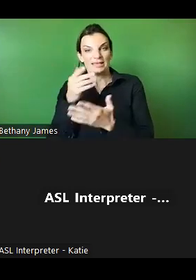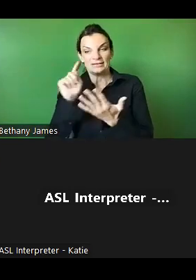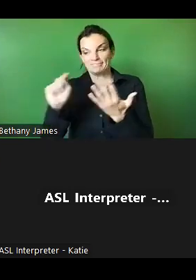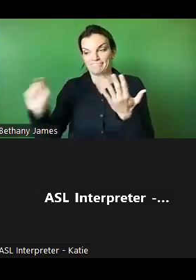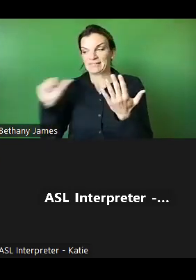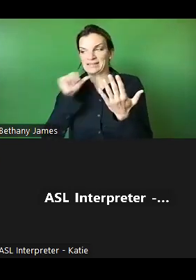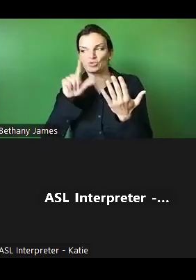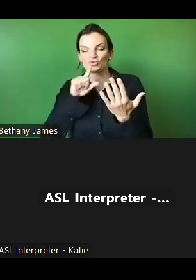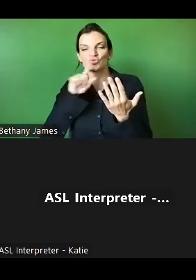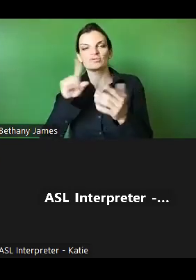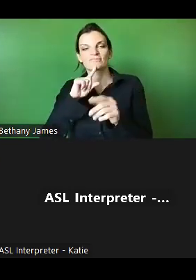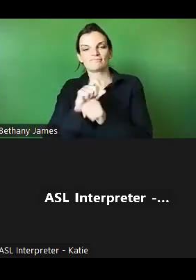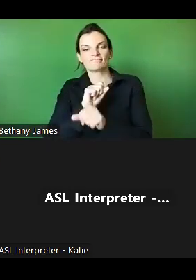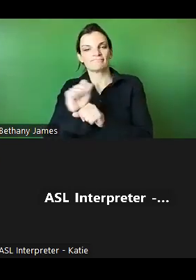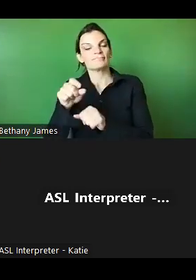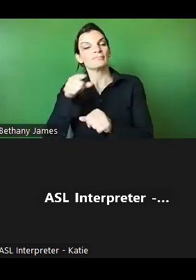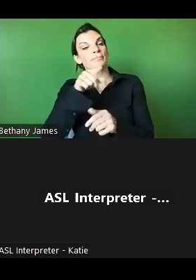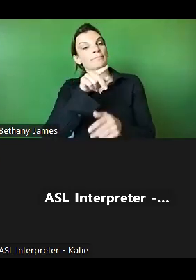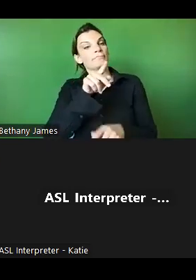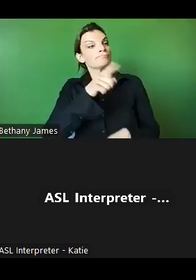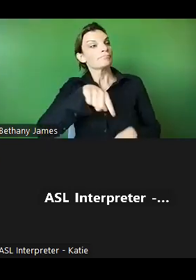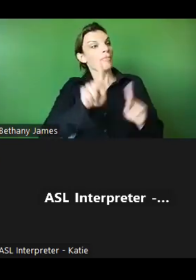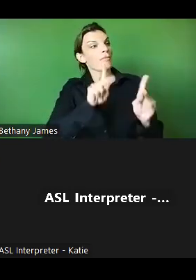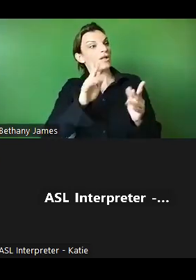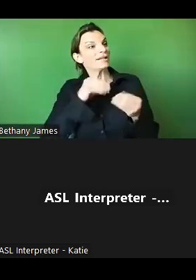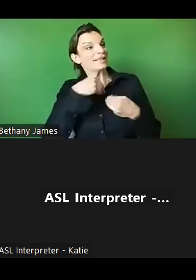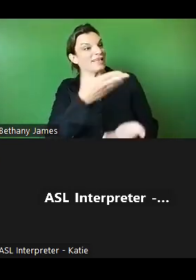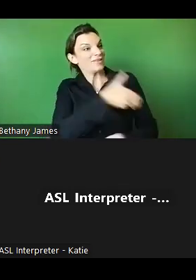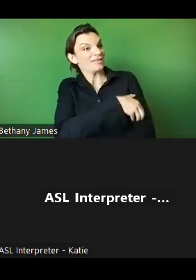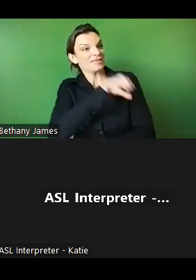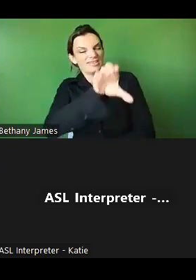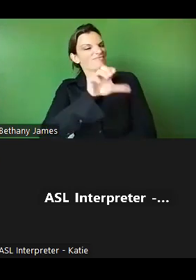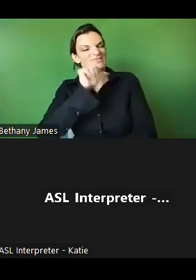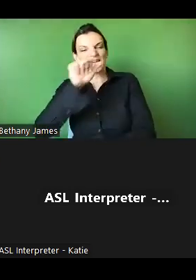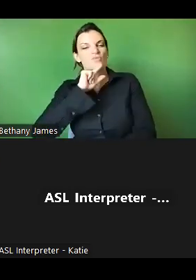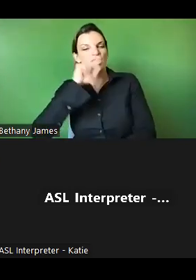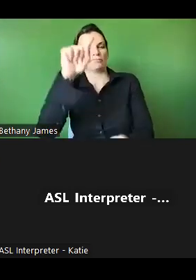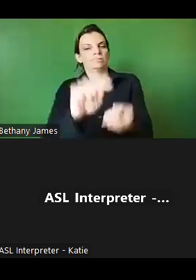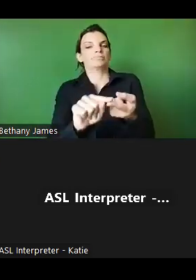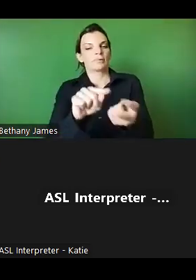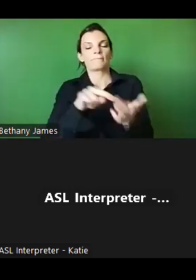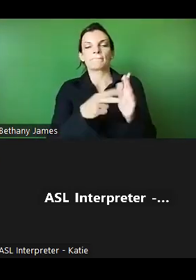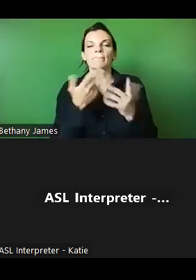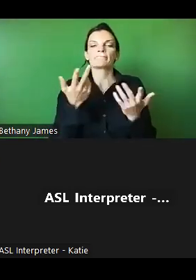decreased resilience among young people. One of those is a belief that people are fragile.